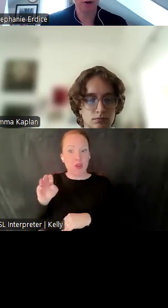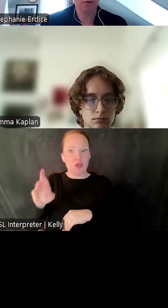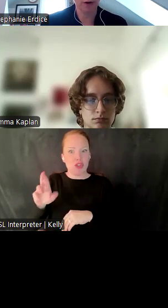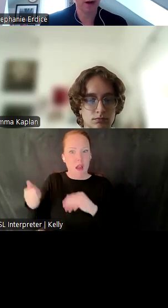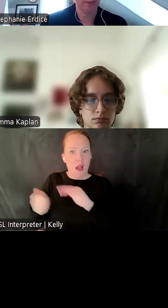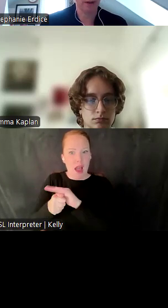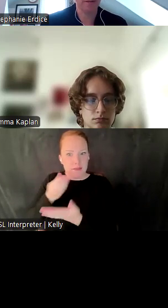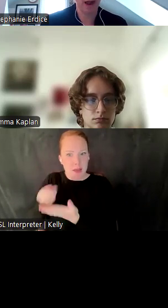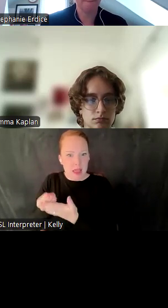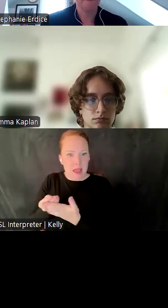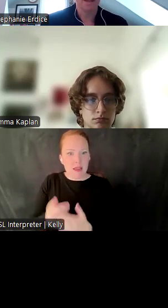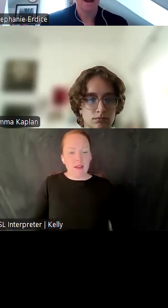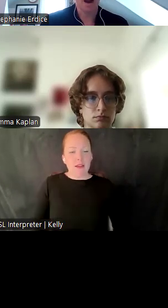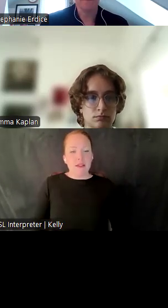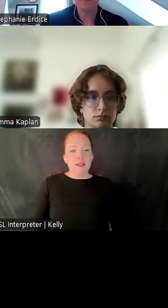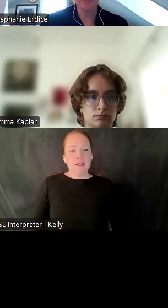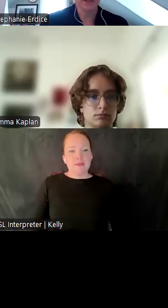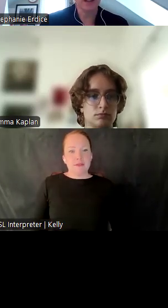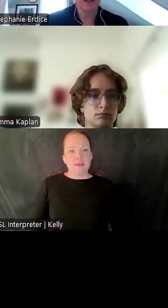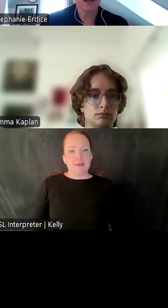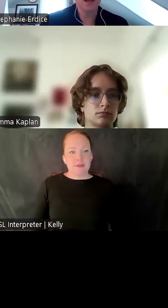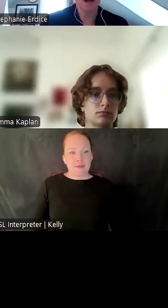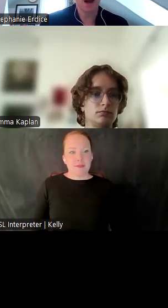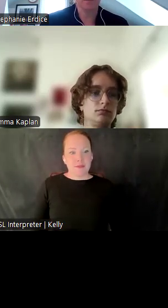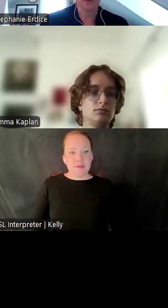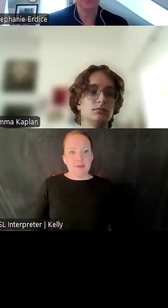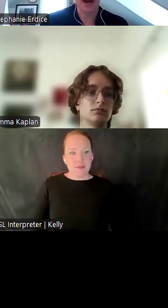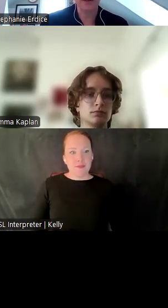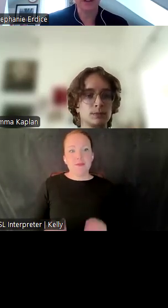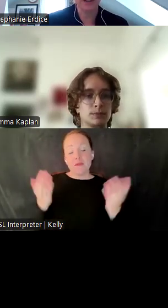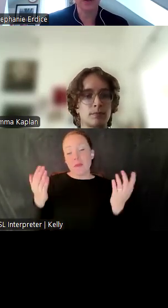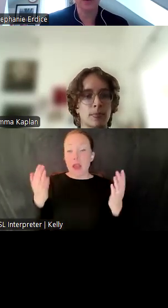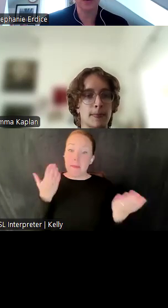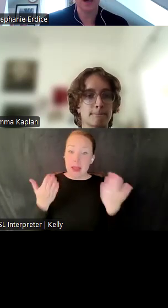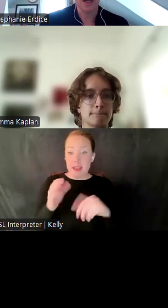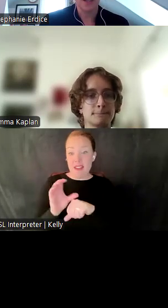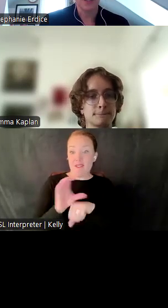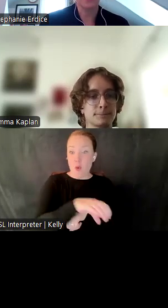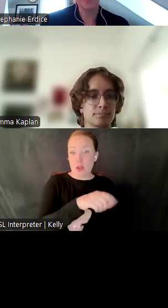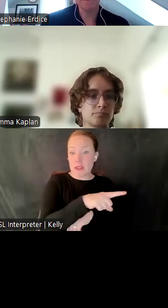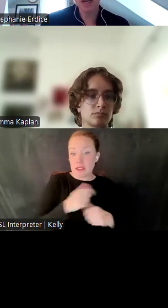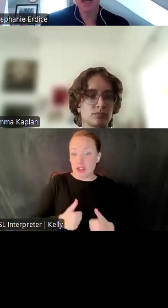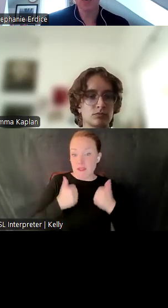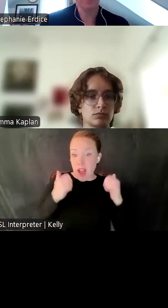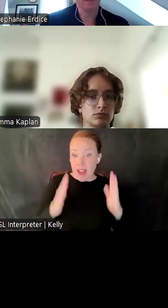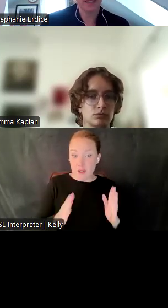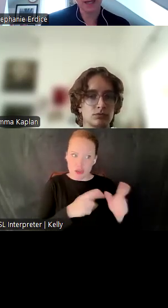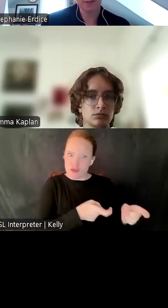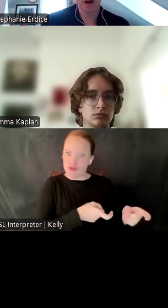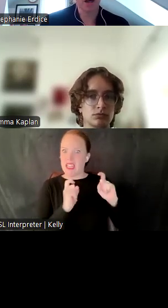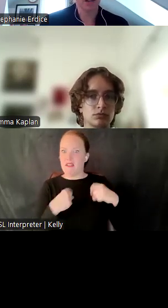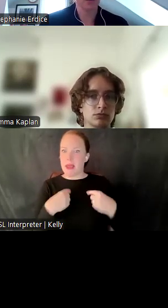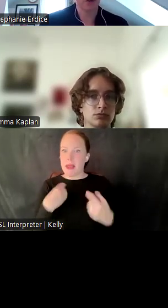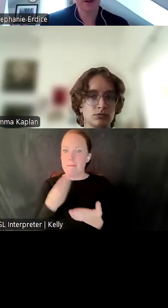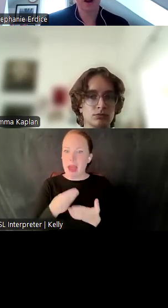just want to go over a couple of them. Maybe forcing the survivor to give them money or give them